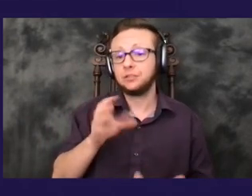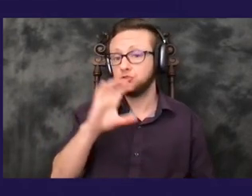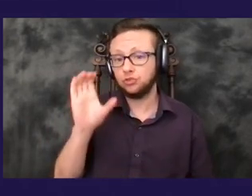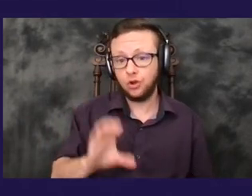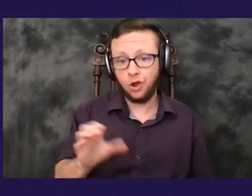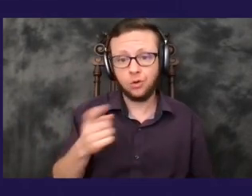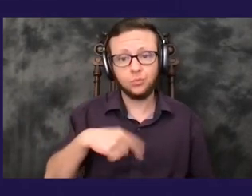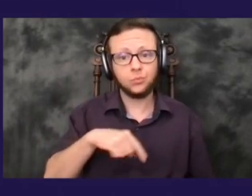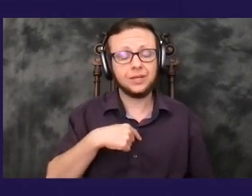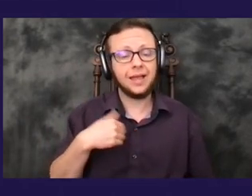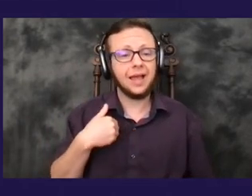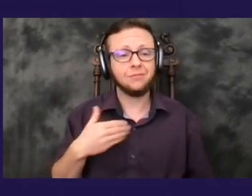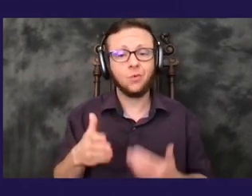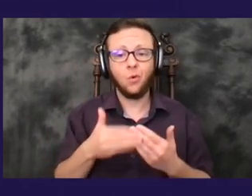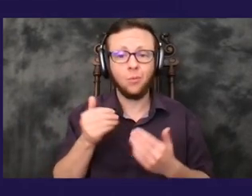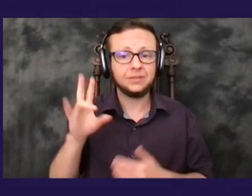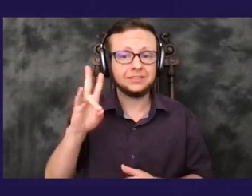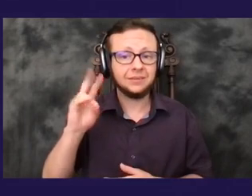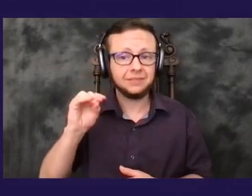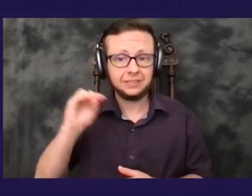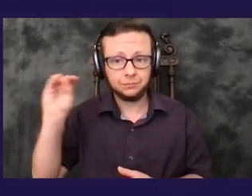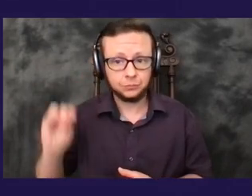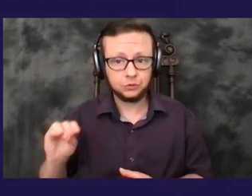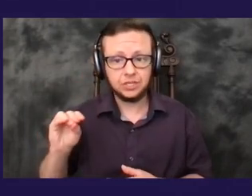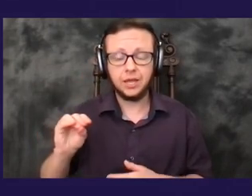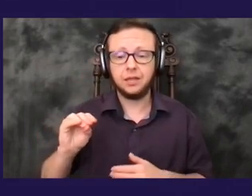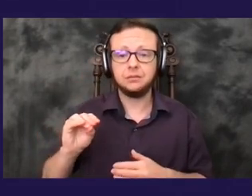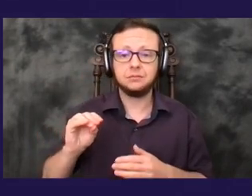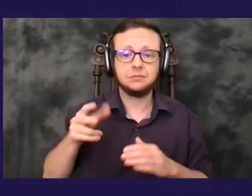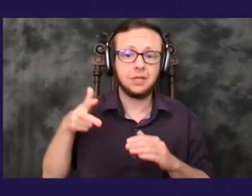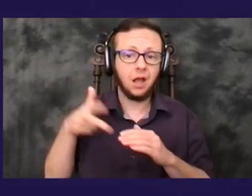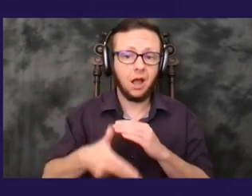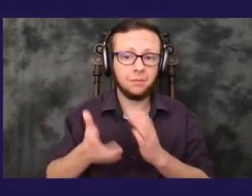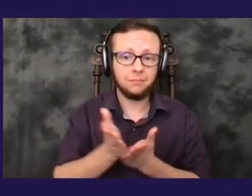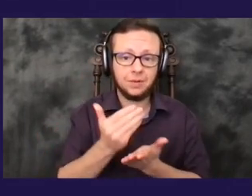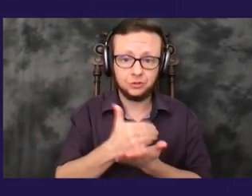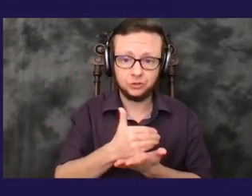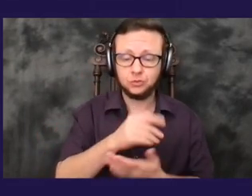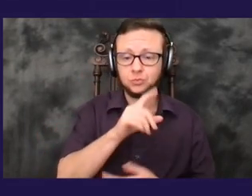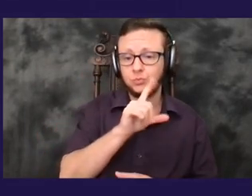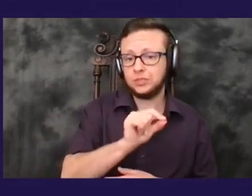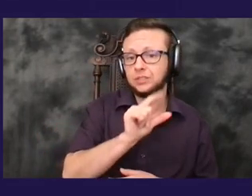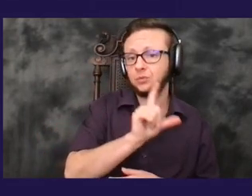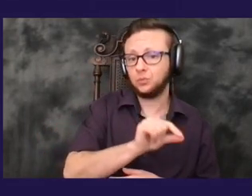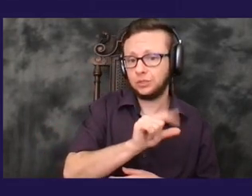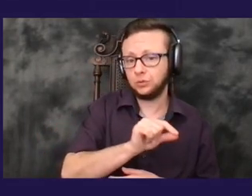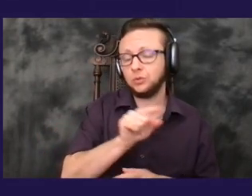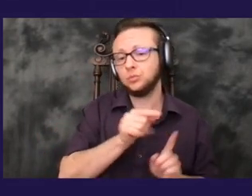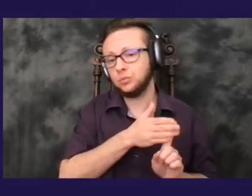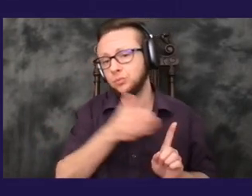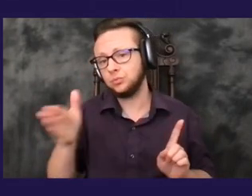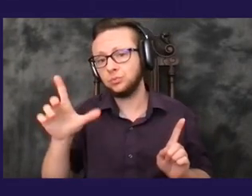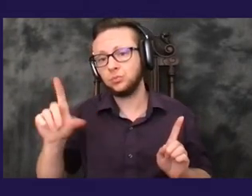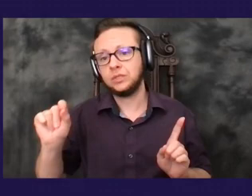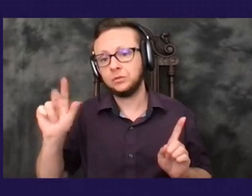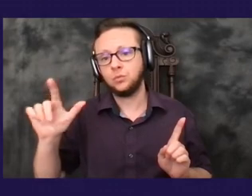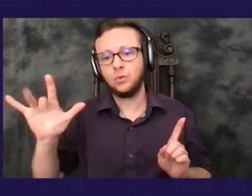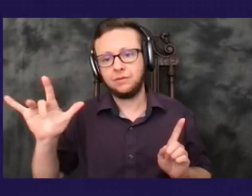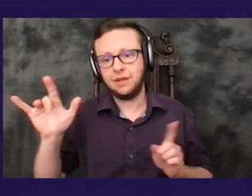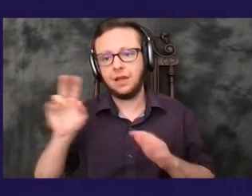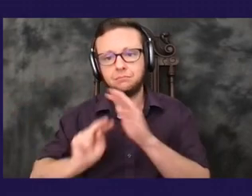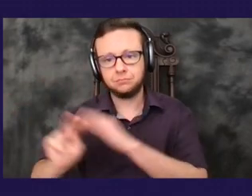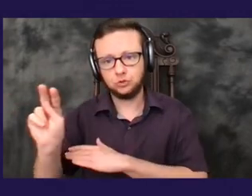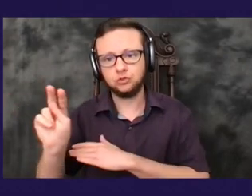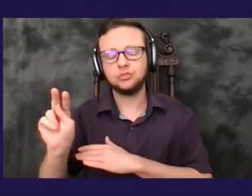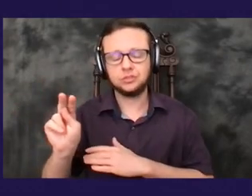a 70% drop in our budget between the year 2022 and projected in 2025 again. And where you think about